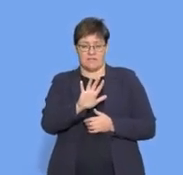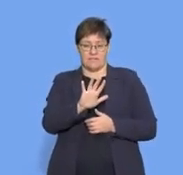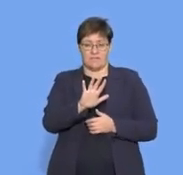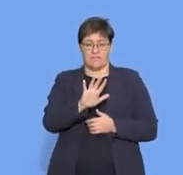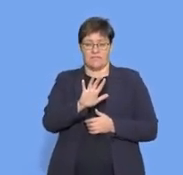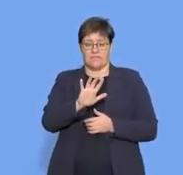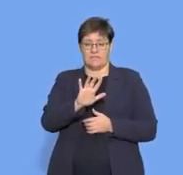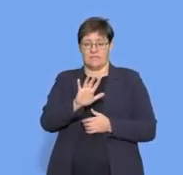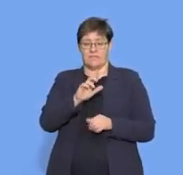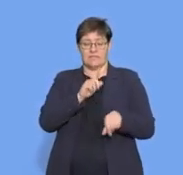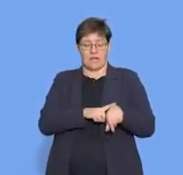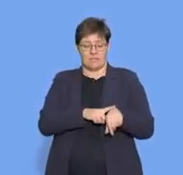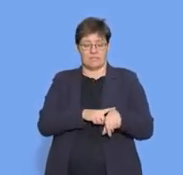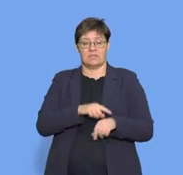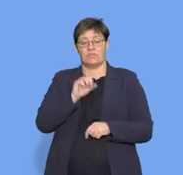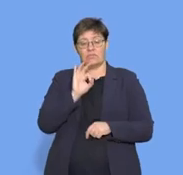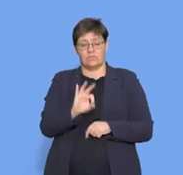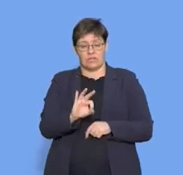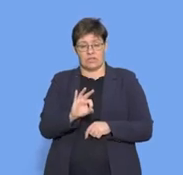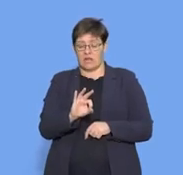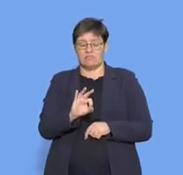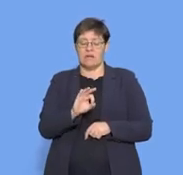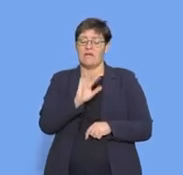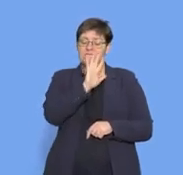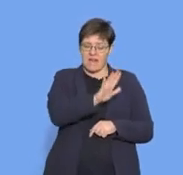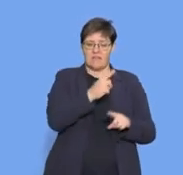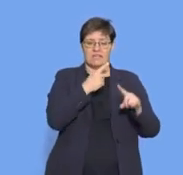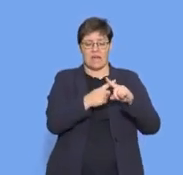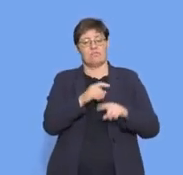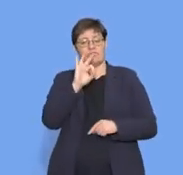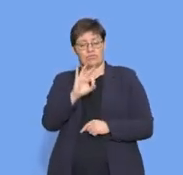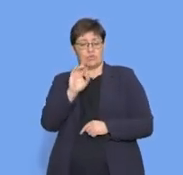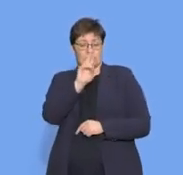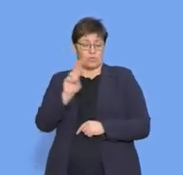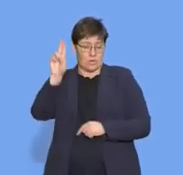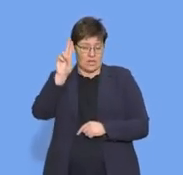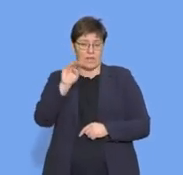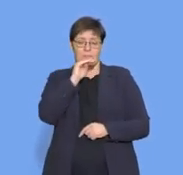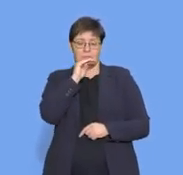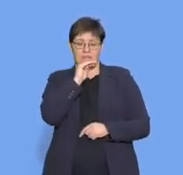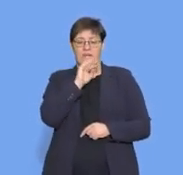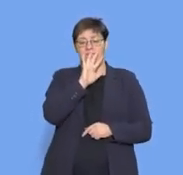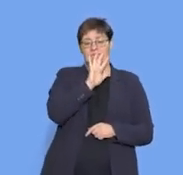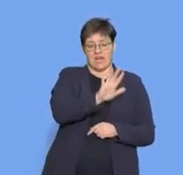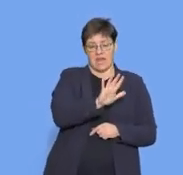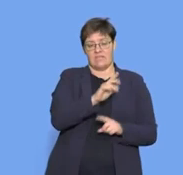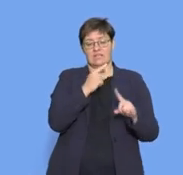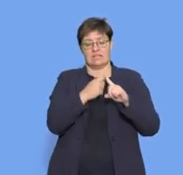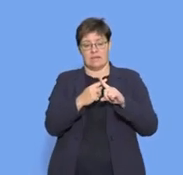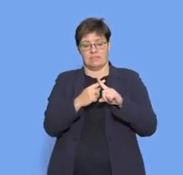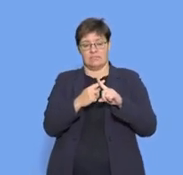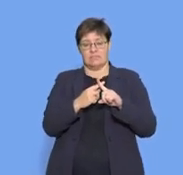be 5 times 3 squared, which is going to be